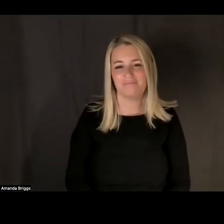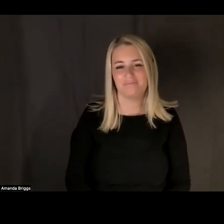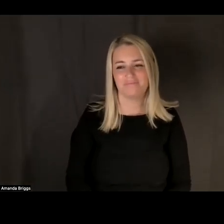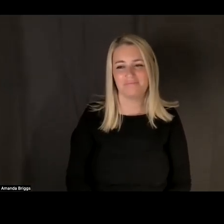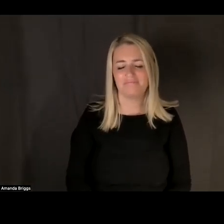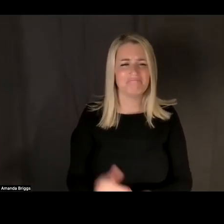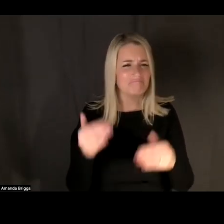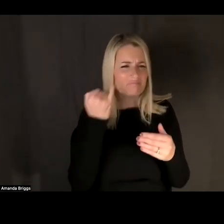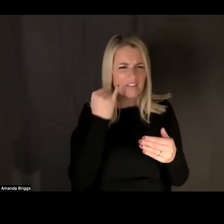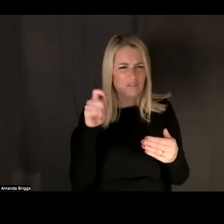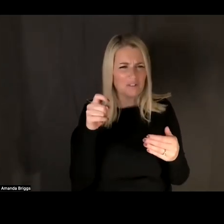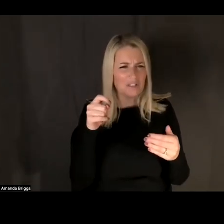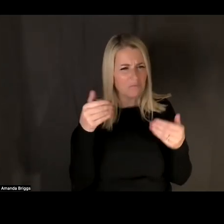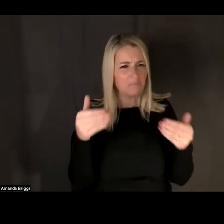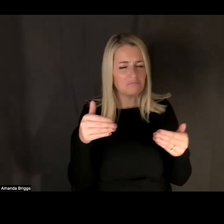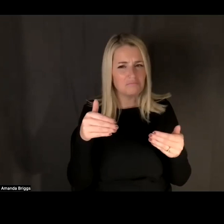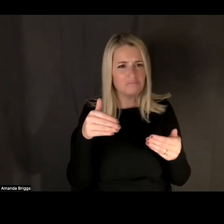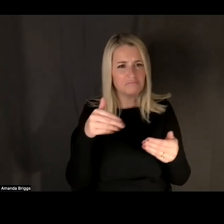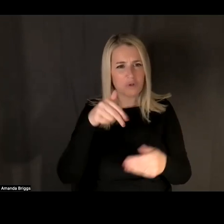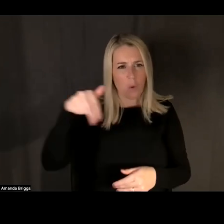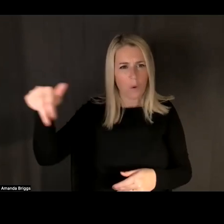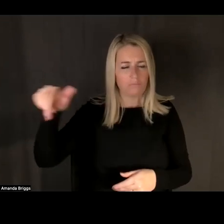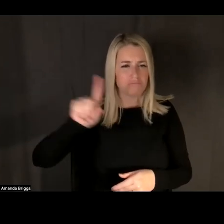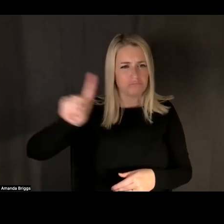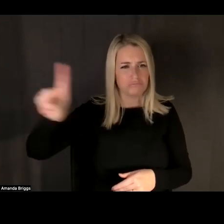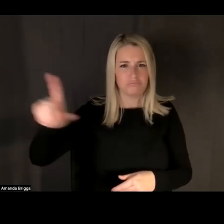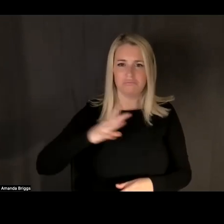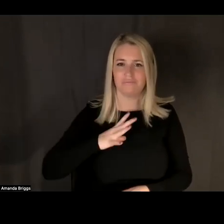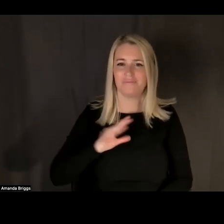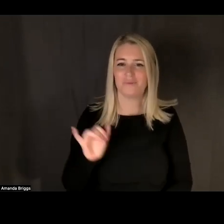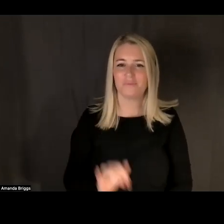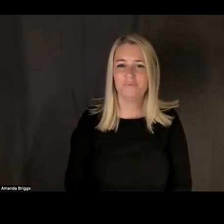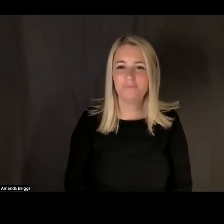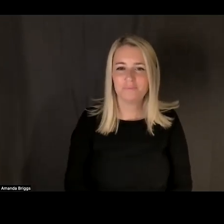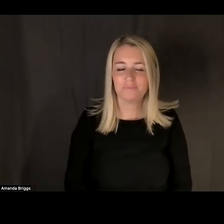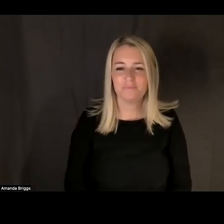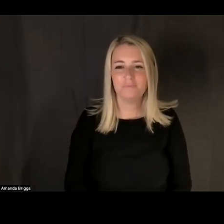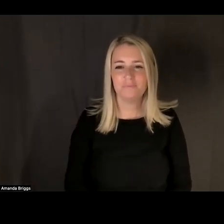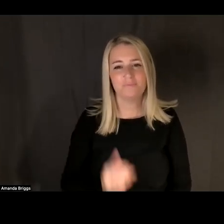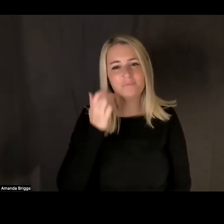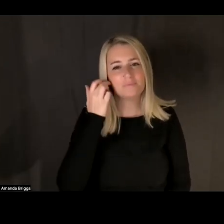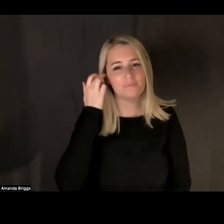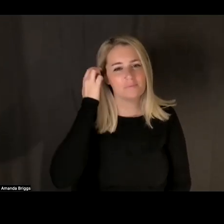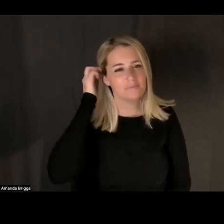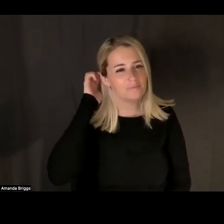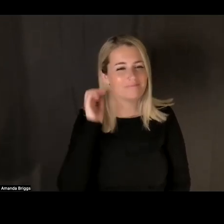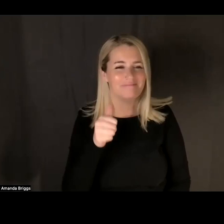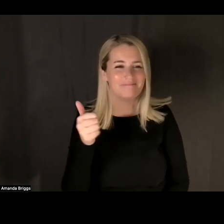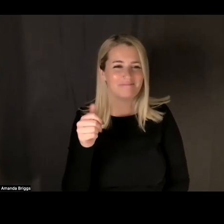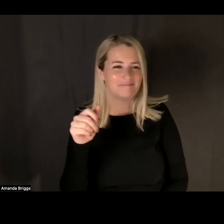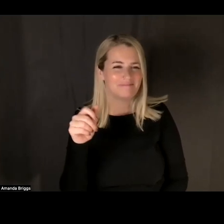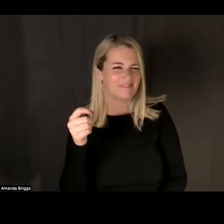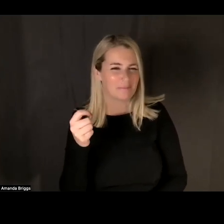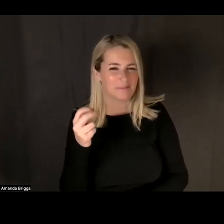get up and step out. My name is Andrea Thomason. I'm the German teacher and I'm Megan Krim's partner.